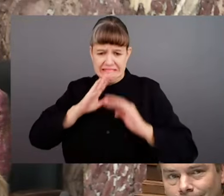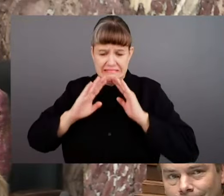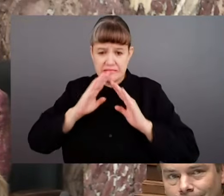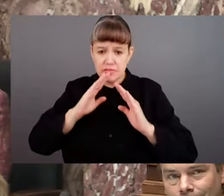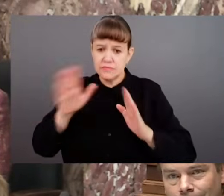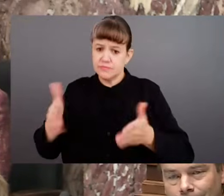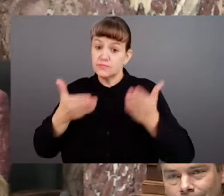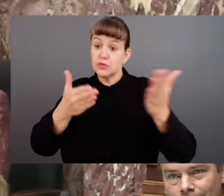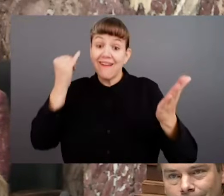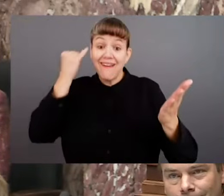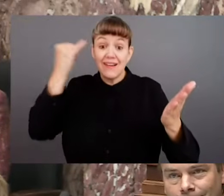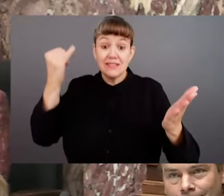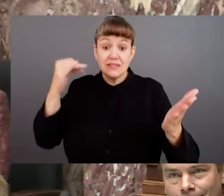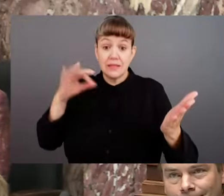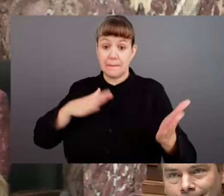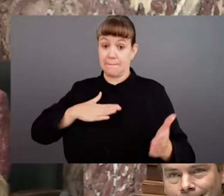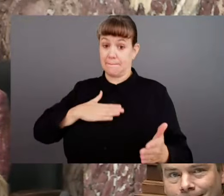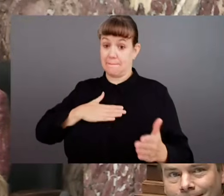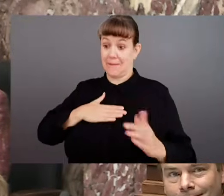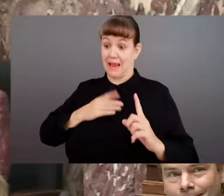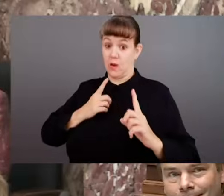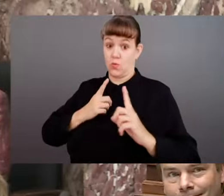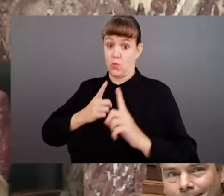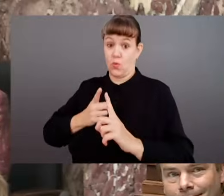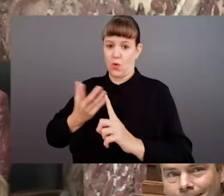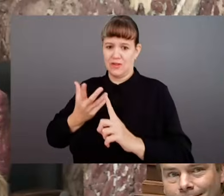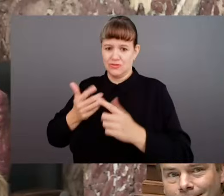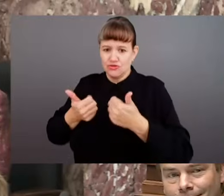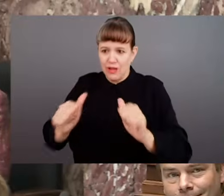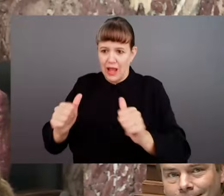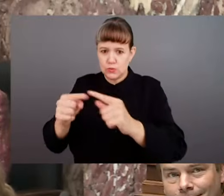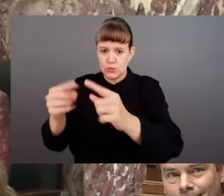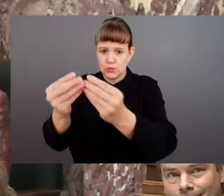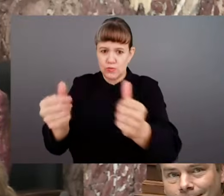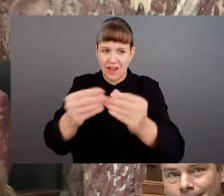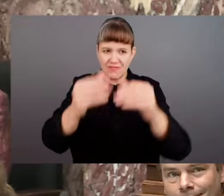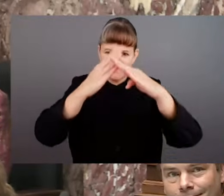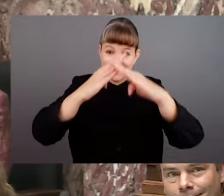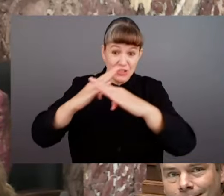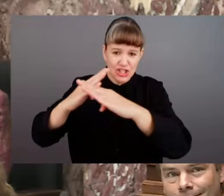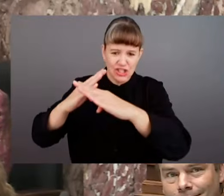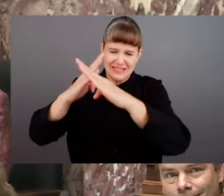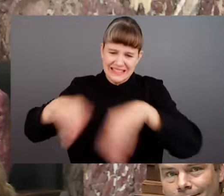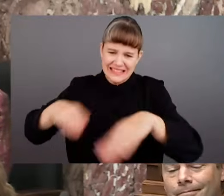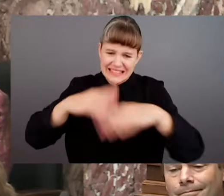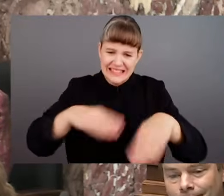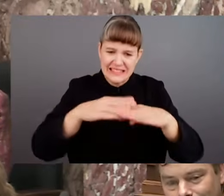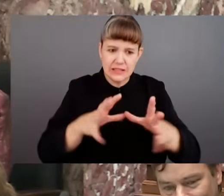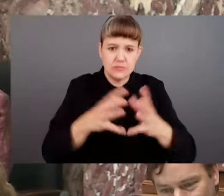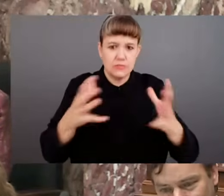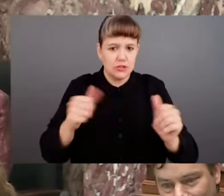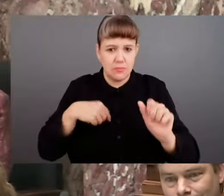we can address as many of those barriers that are nuisances to small businesses as we can.